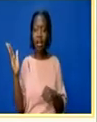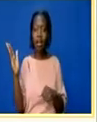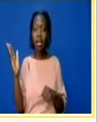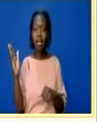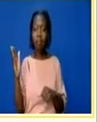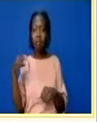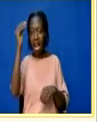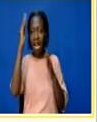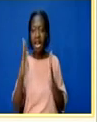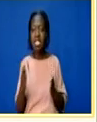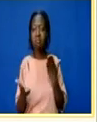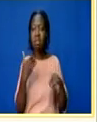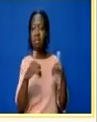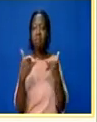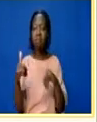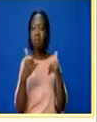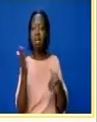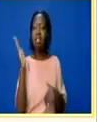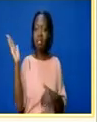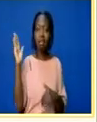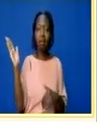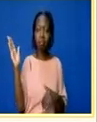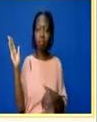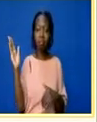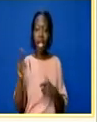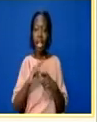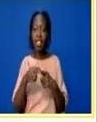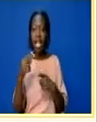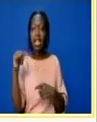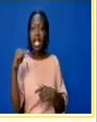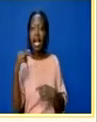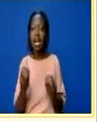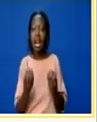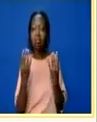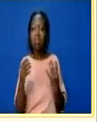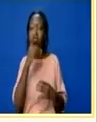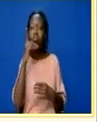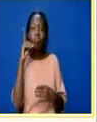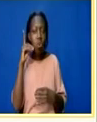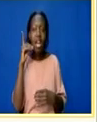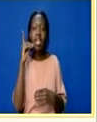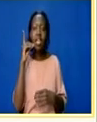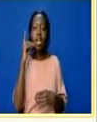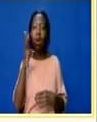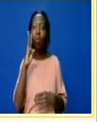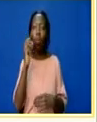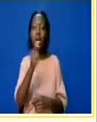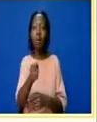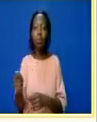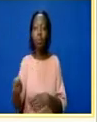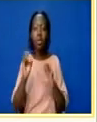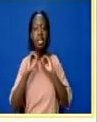mm. there. They really dried the grass up. Yeah. And once after drying the grass, they never watered it, mm-hmm. so it dried up.